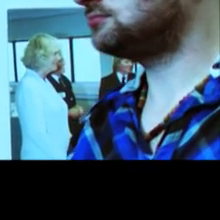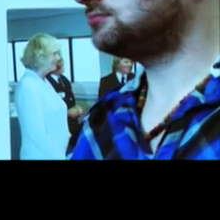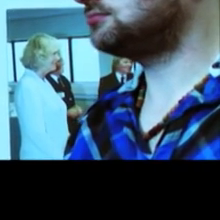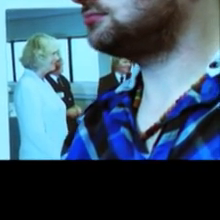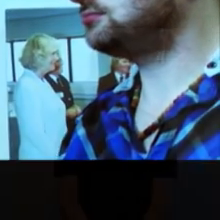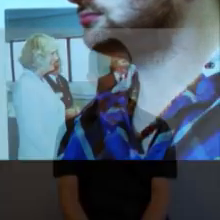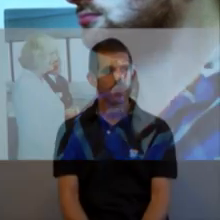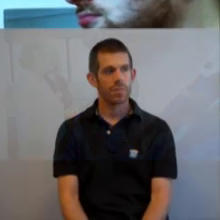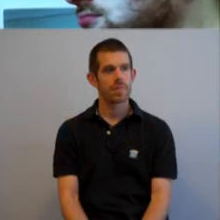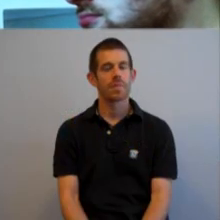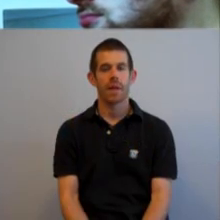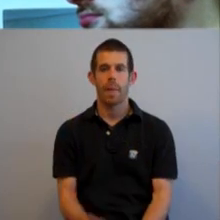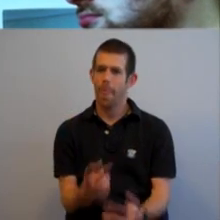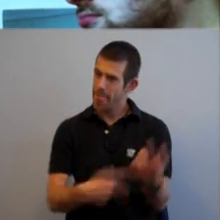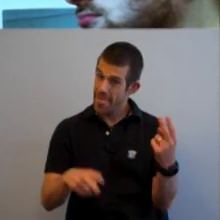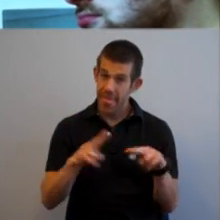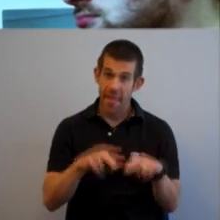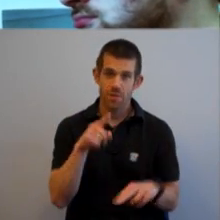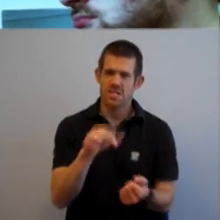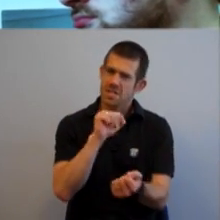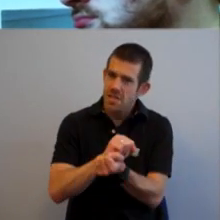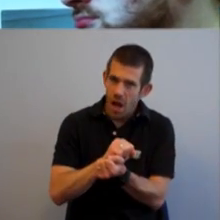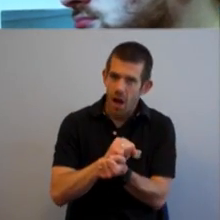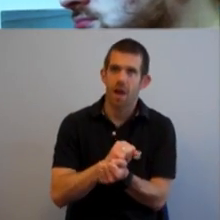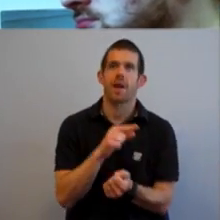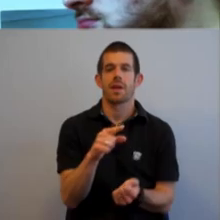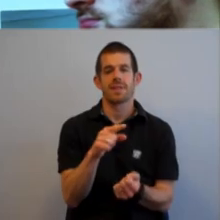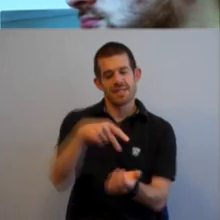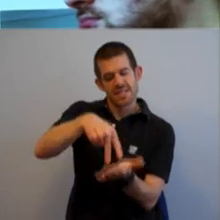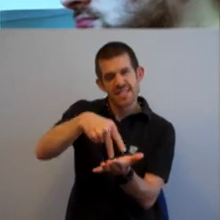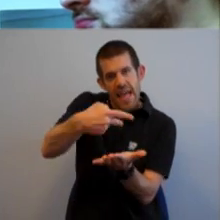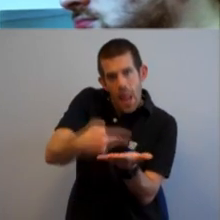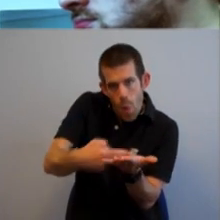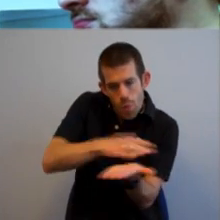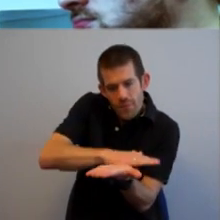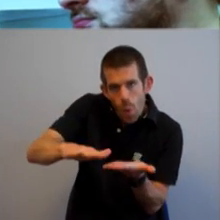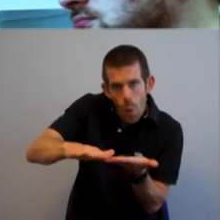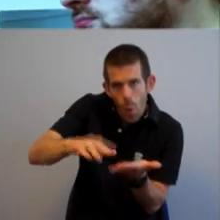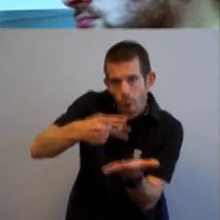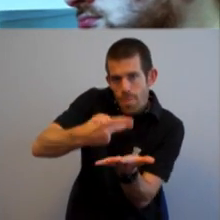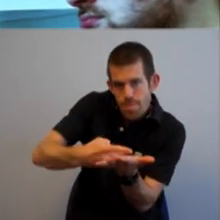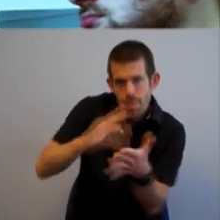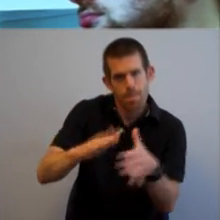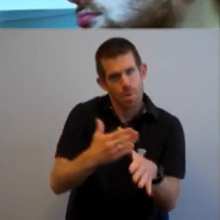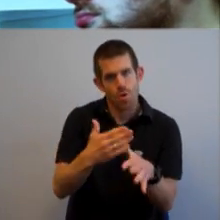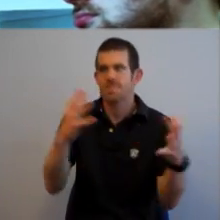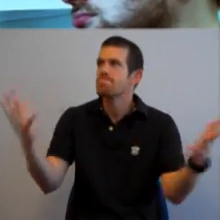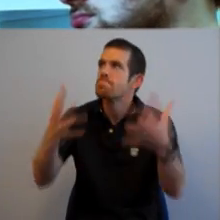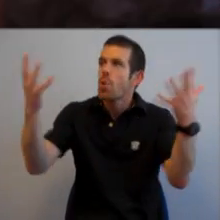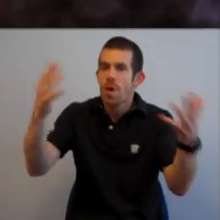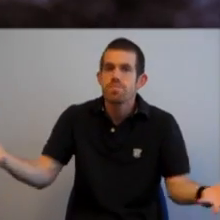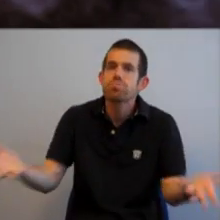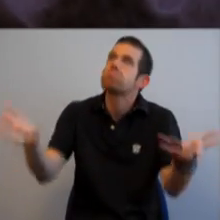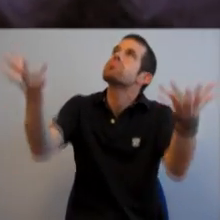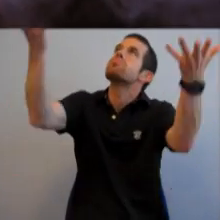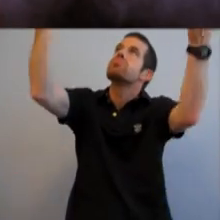is if they cannot get out, and that's the first option, is to try and get out of the house. But if they're definitely stuck, the best advice I would give